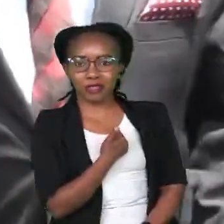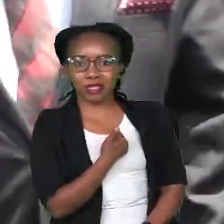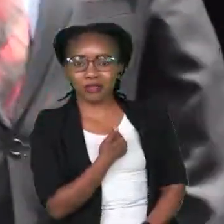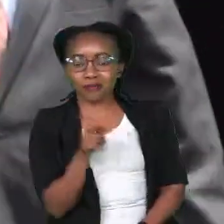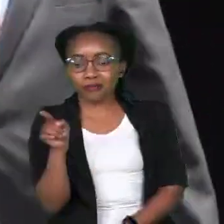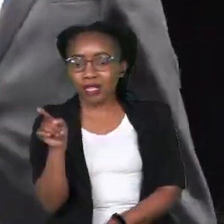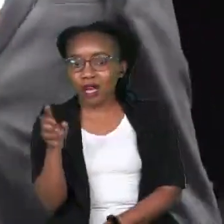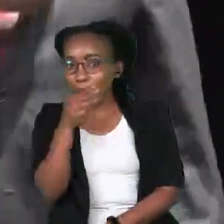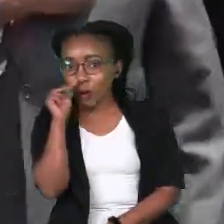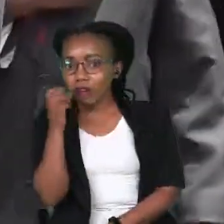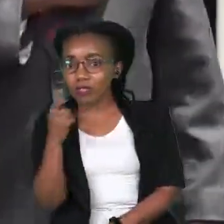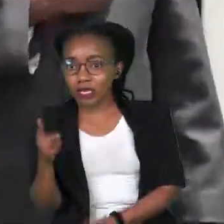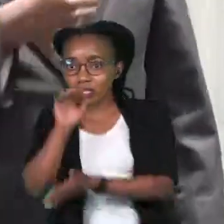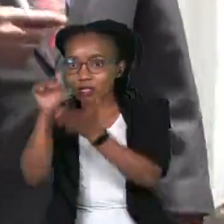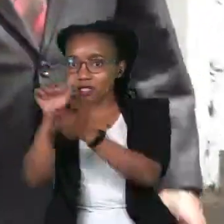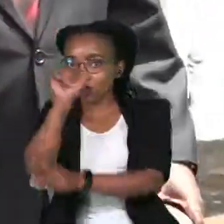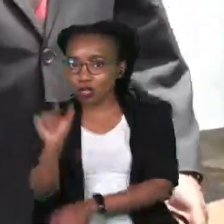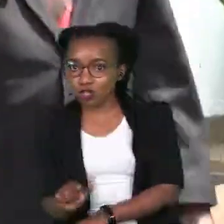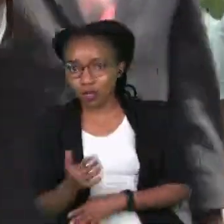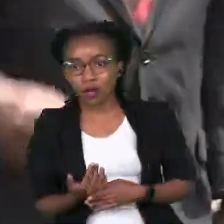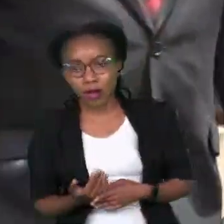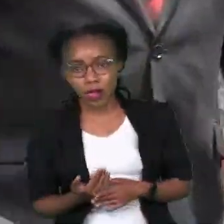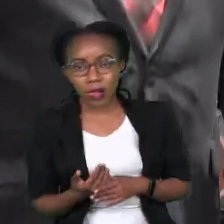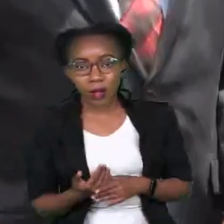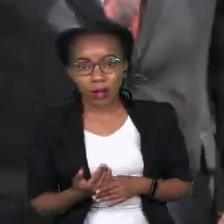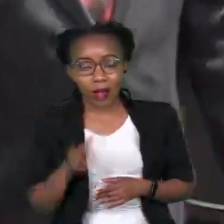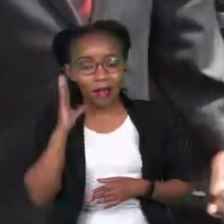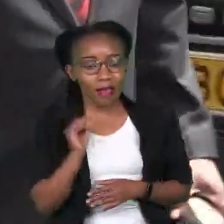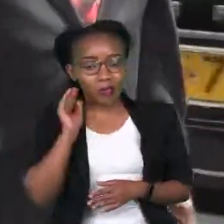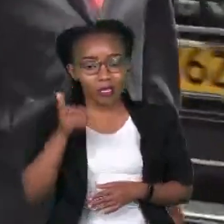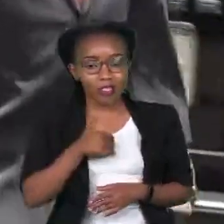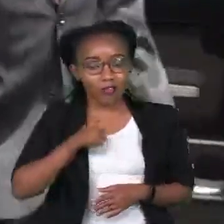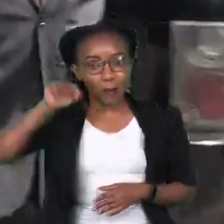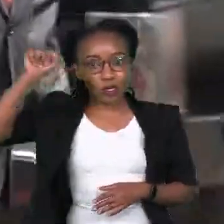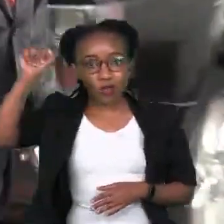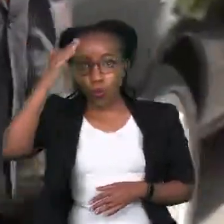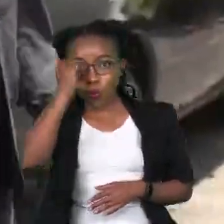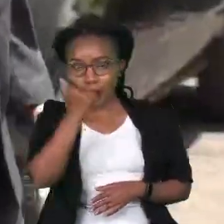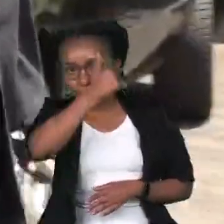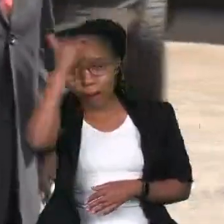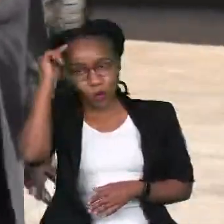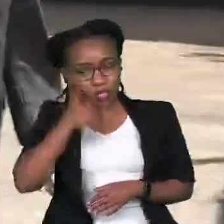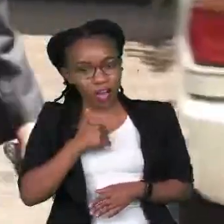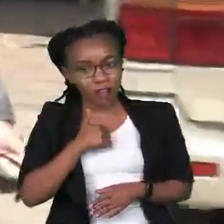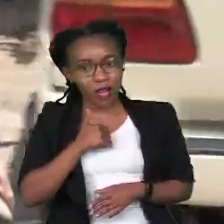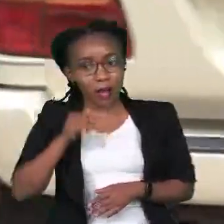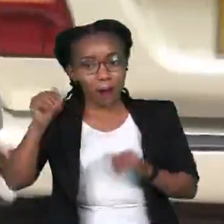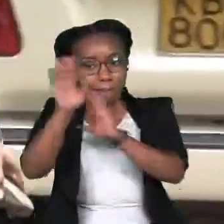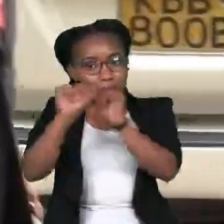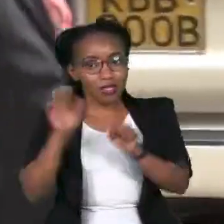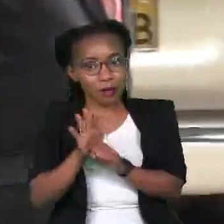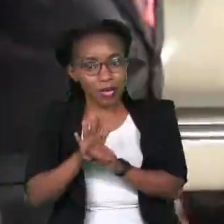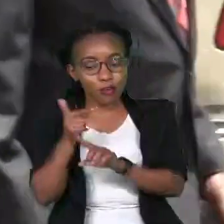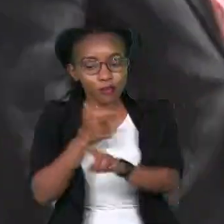says that Mount Kenya people are experienced politically given the number of times they have produced presidents and further hinted that the